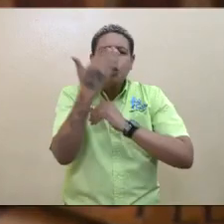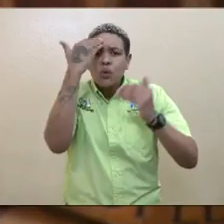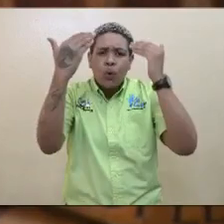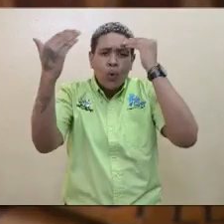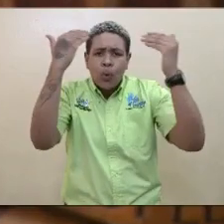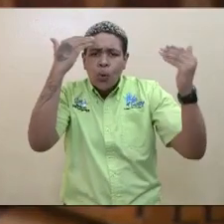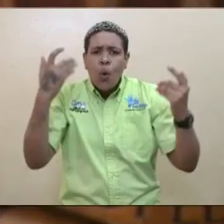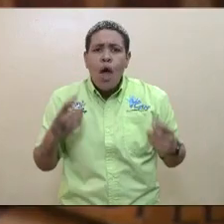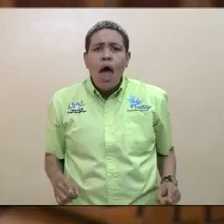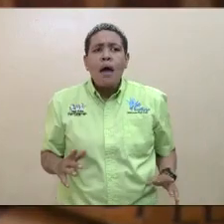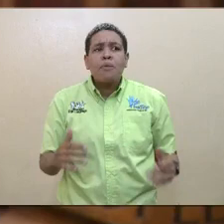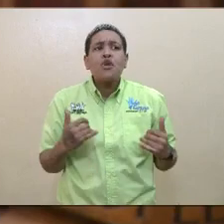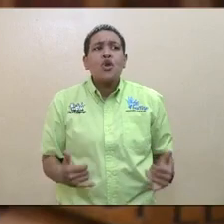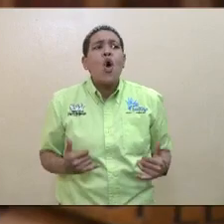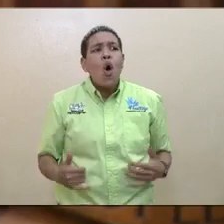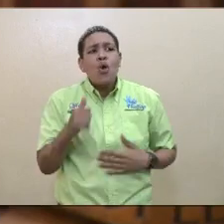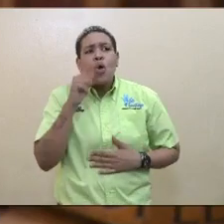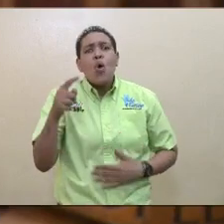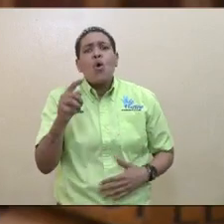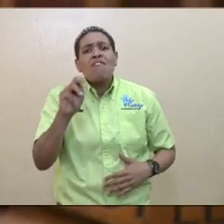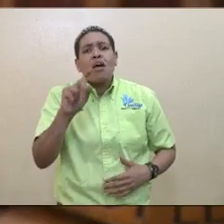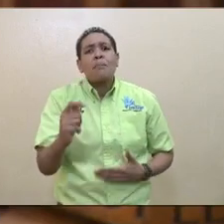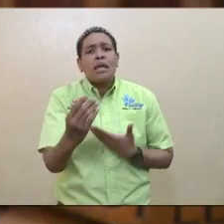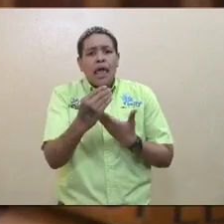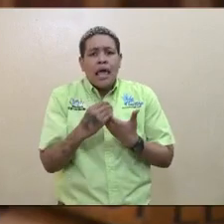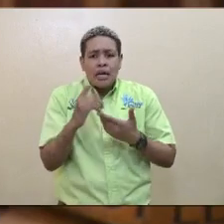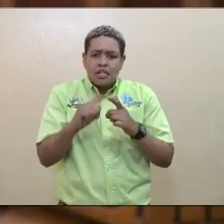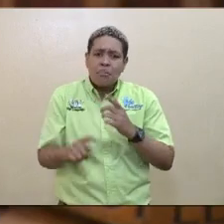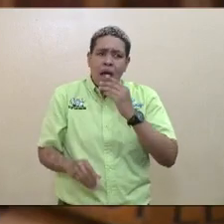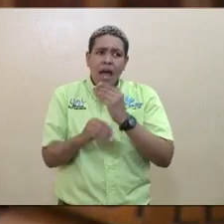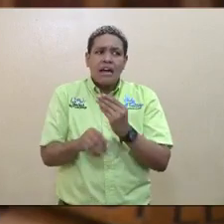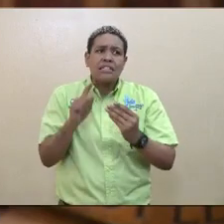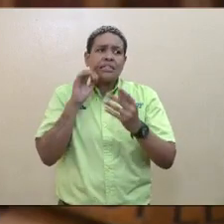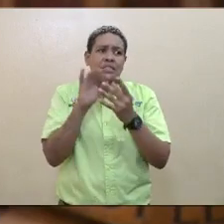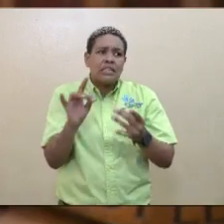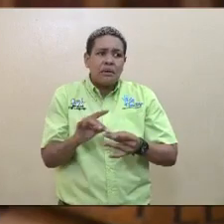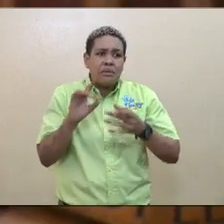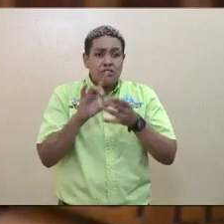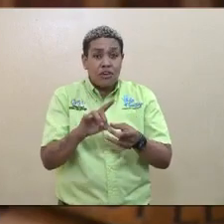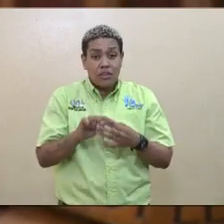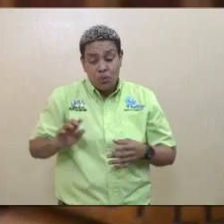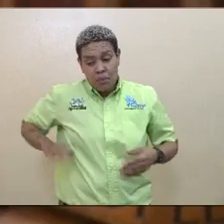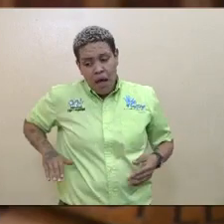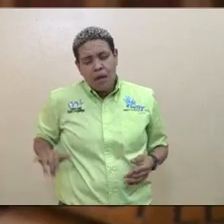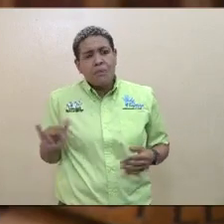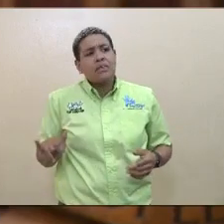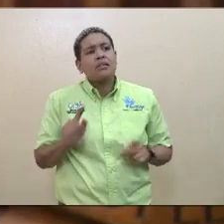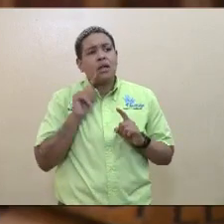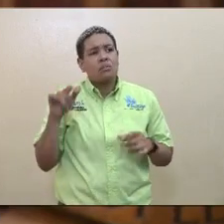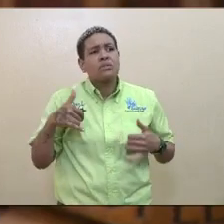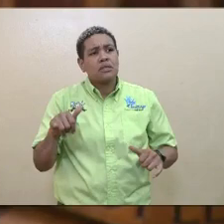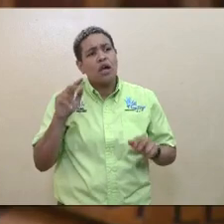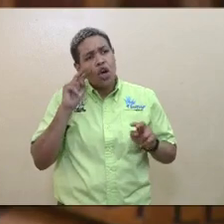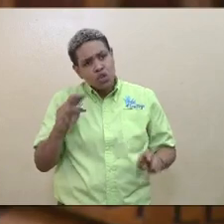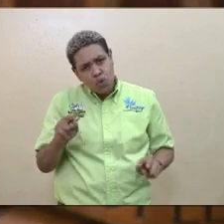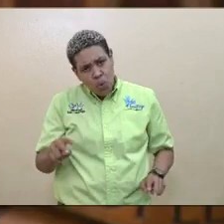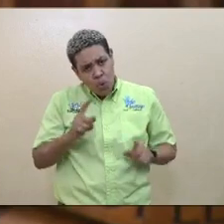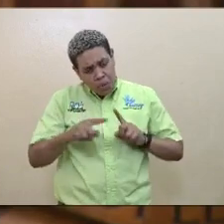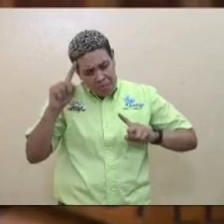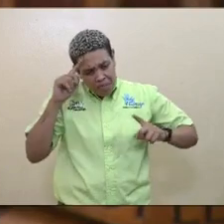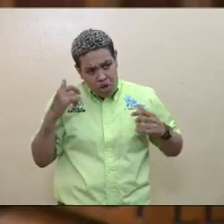abreast, not only through media engagement, but also with statements in the parliament. So do stay tuned. But